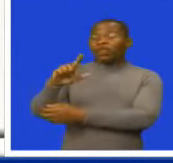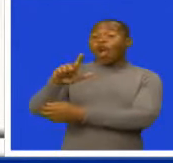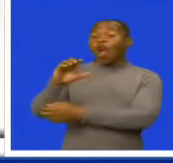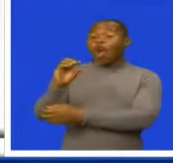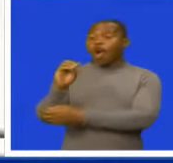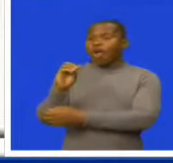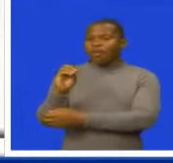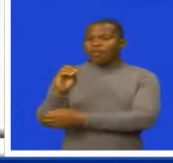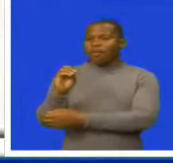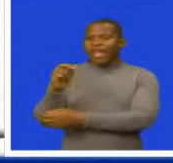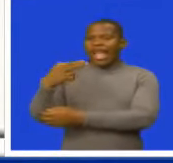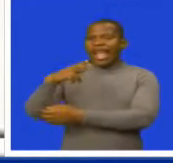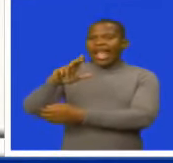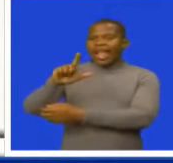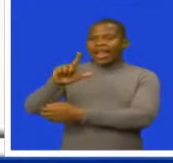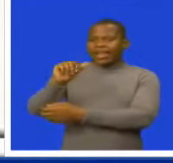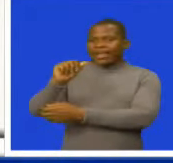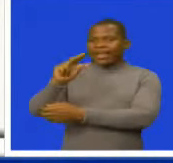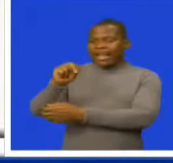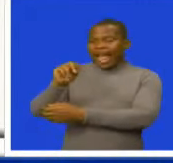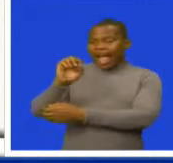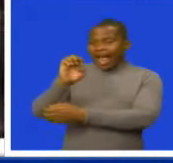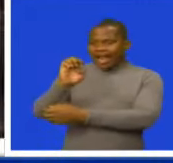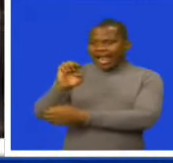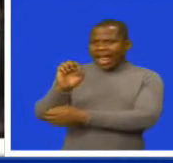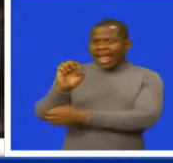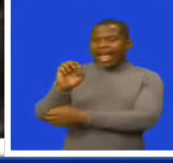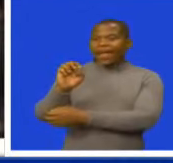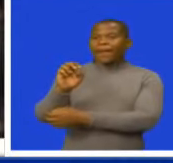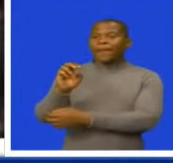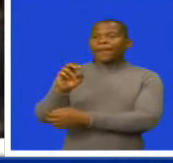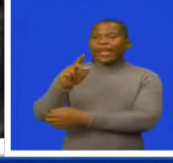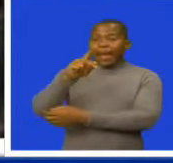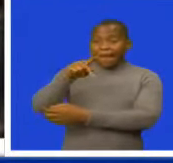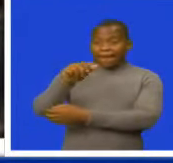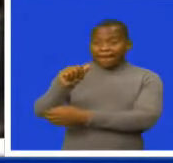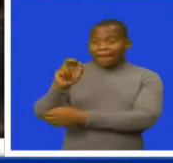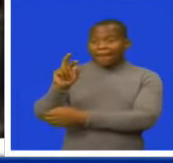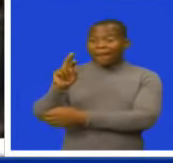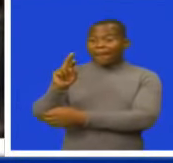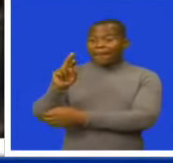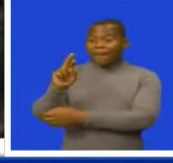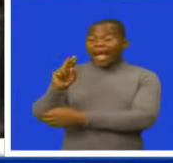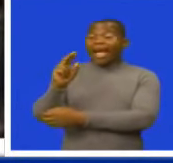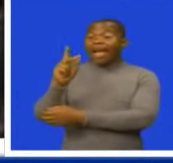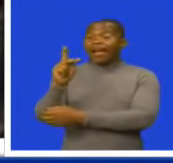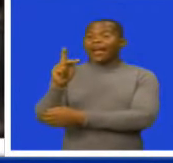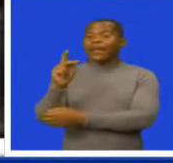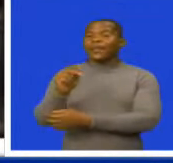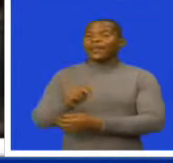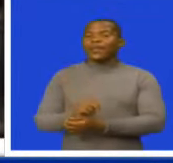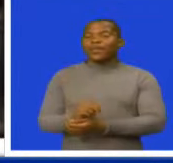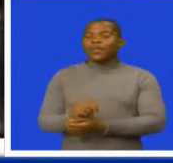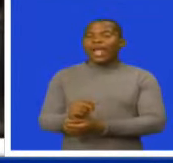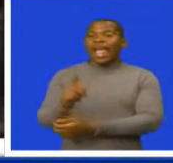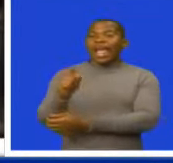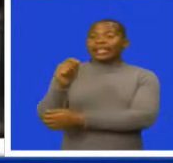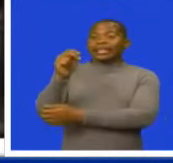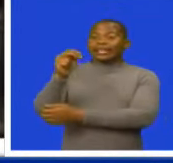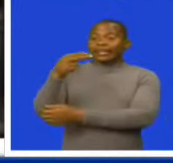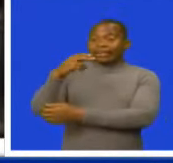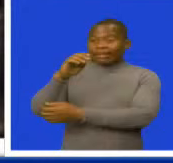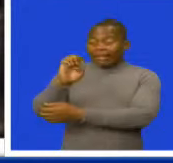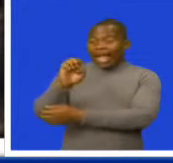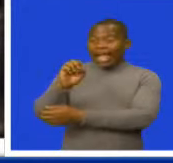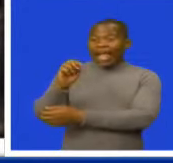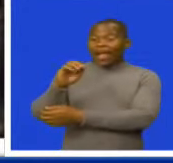Hlane Royal National Park ne George Hotel. Umphathi welibandla letekuvakasha Linda Nxumalo uvumisele letindzawo